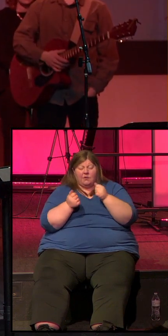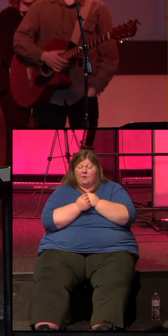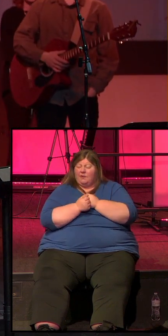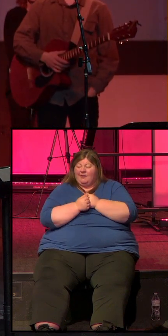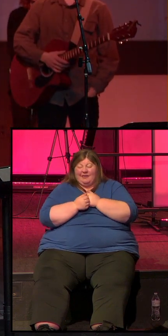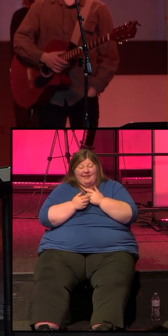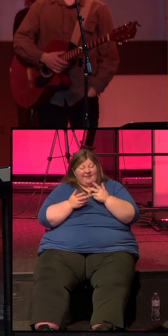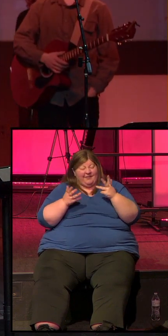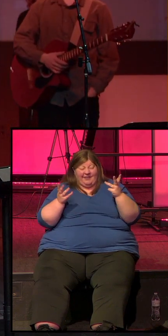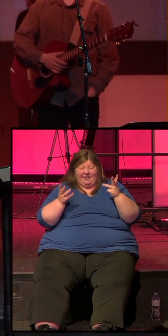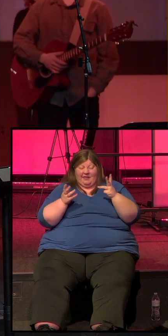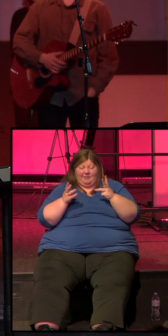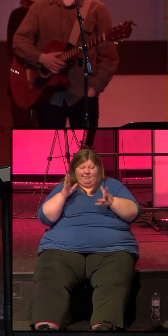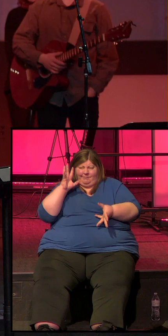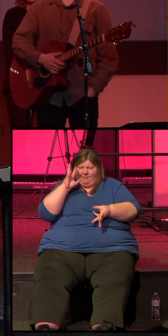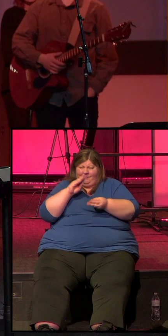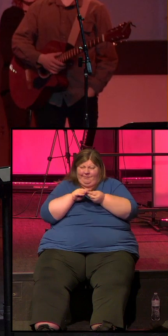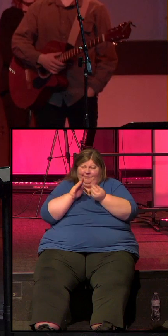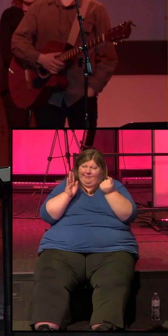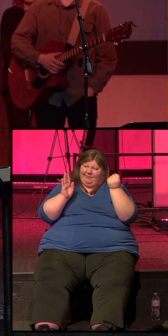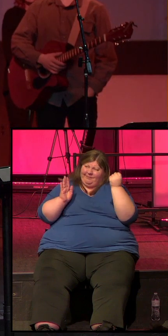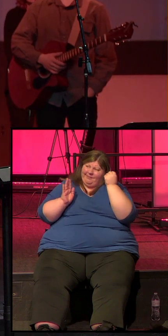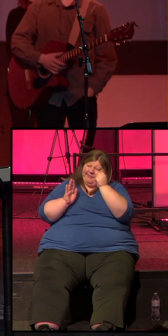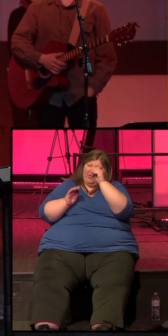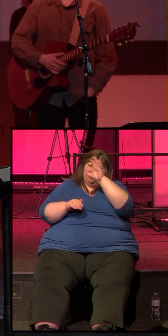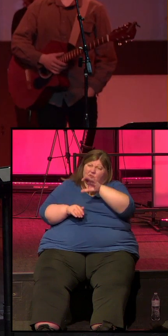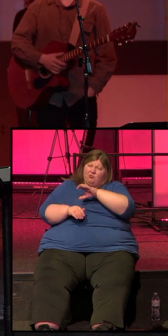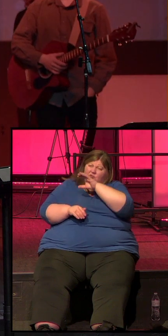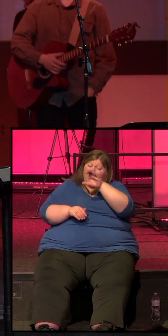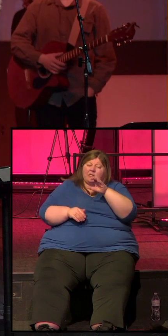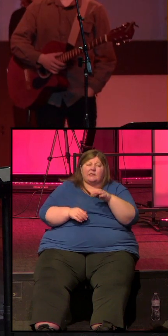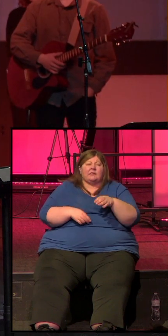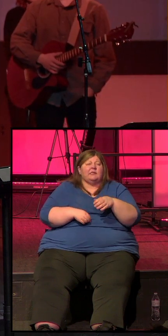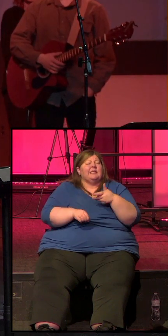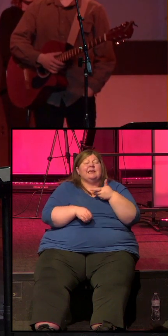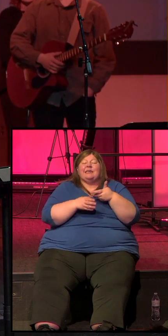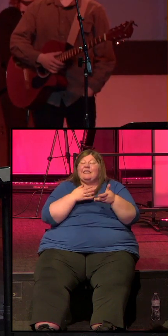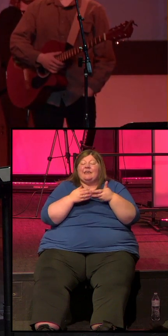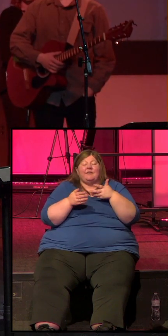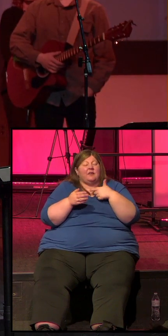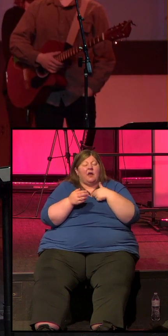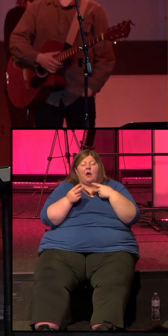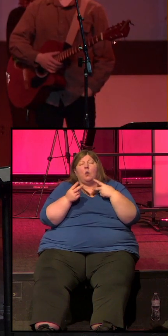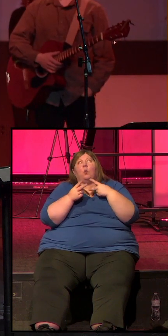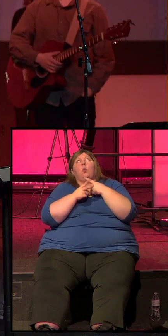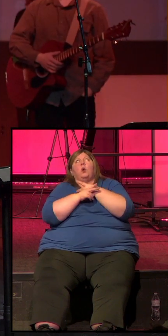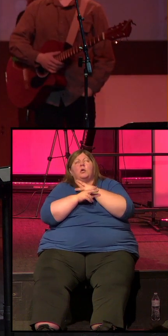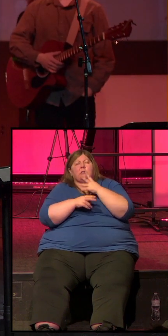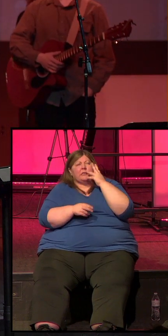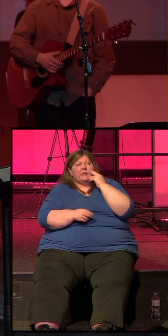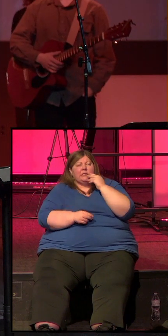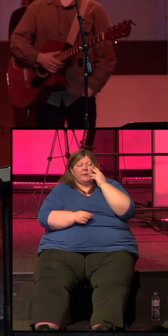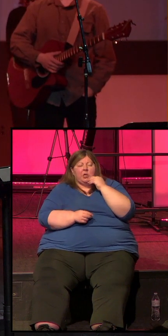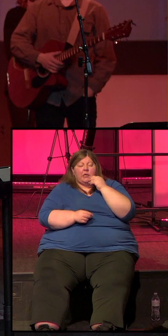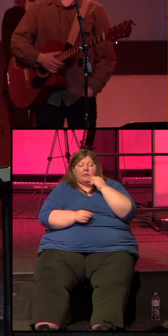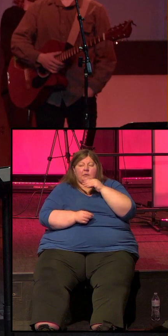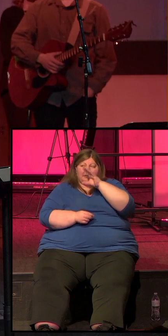on the cross, even in our deadest of dead moments, hanging on the cross saying, I can resurrect